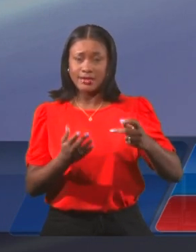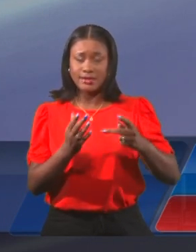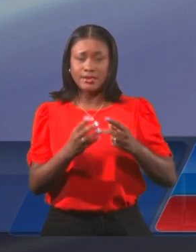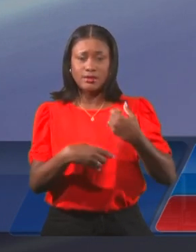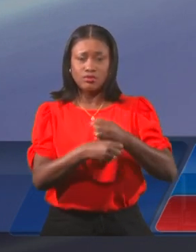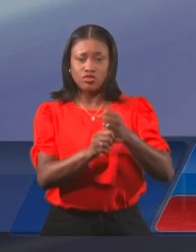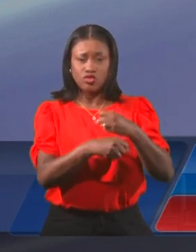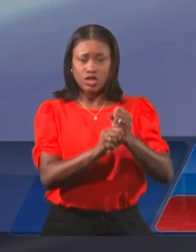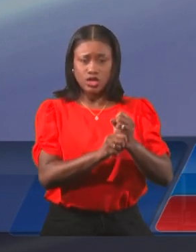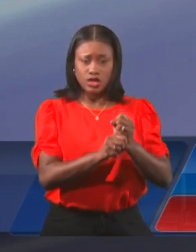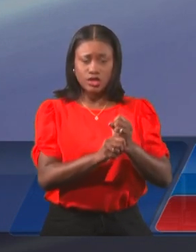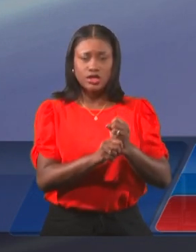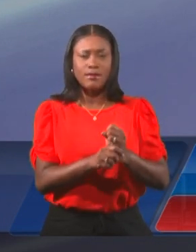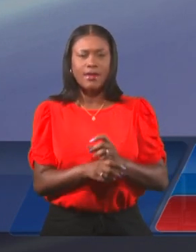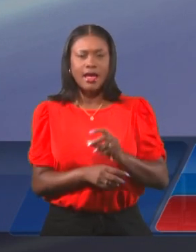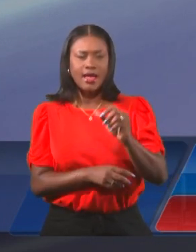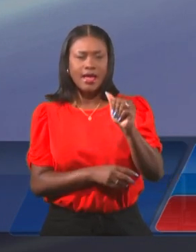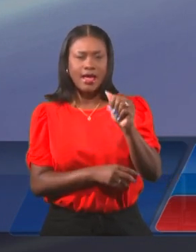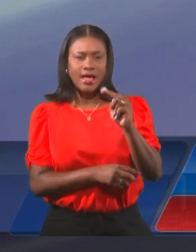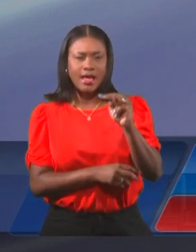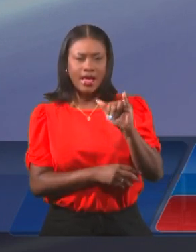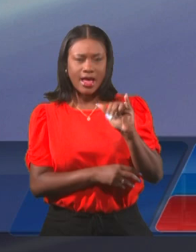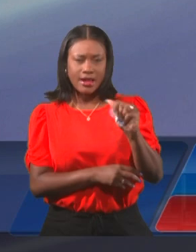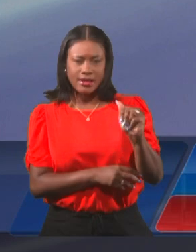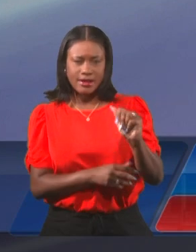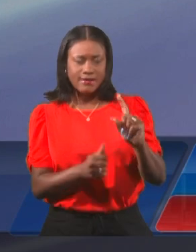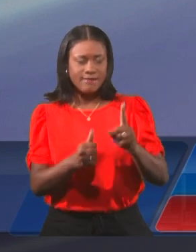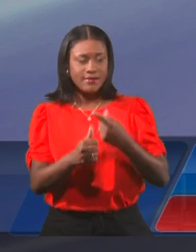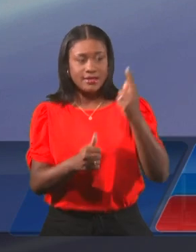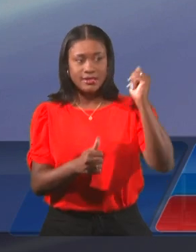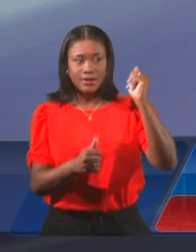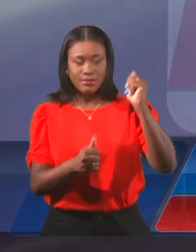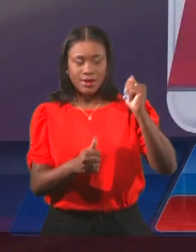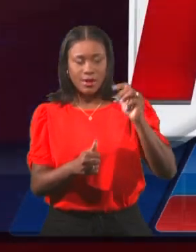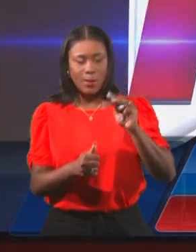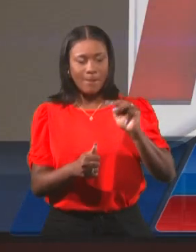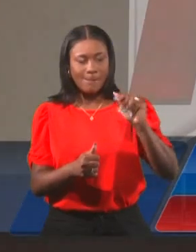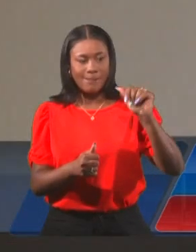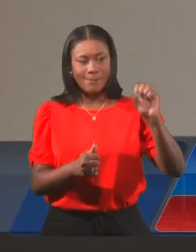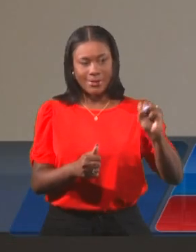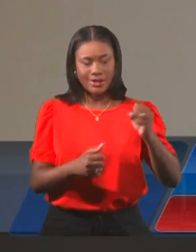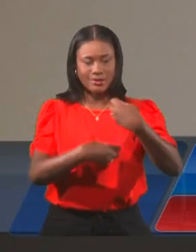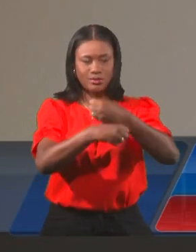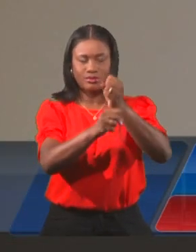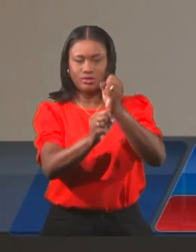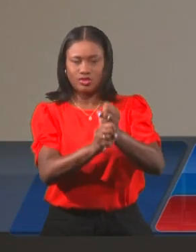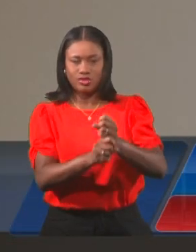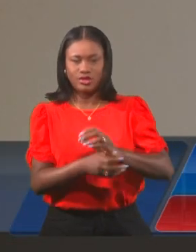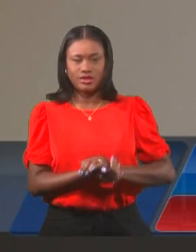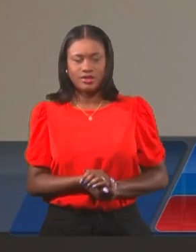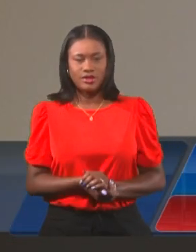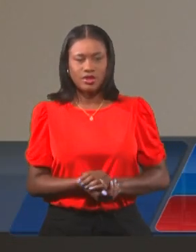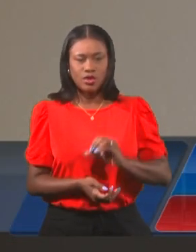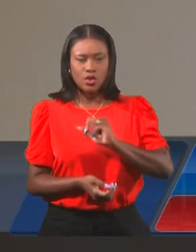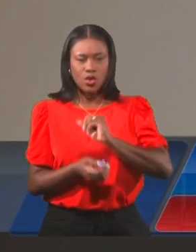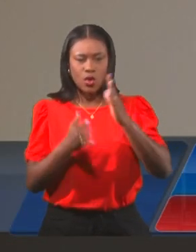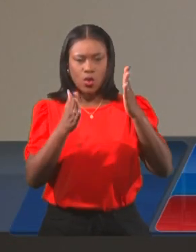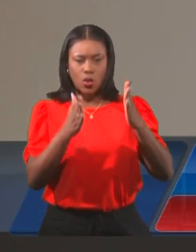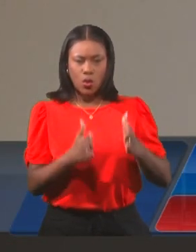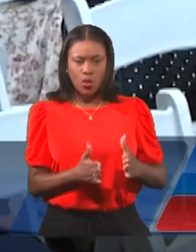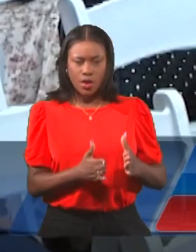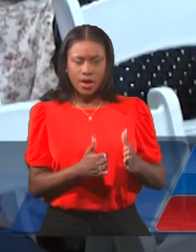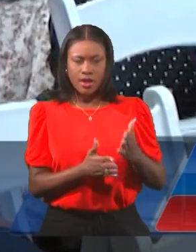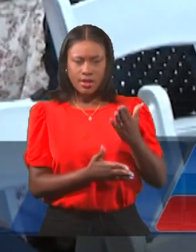by The World by Anya, Tobago's first mass production house. According to owner of The World by Anya,